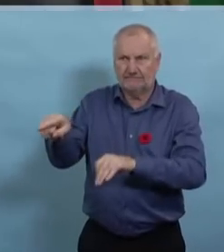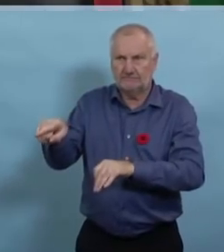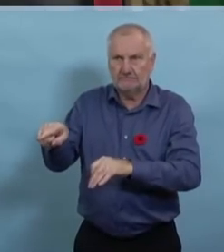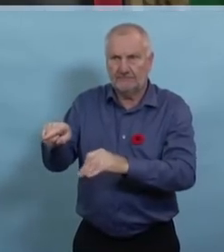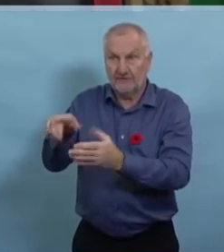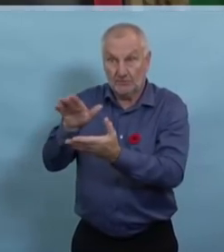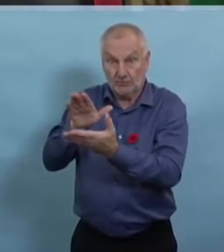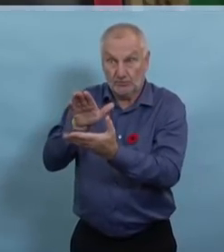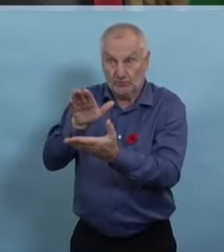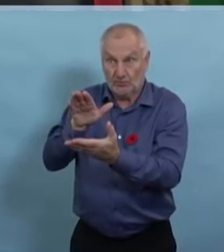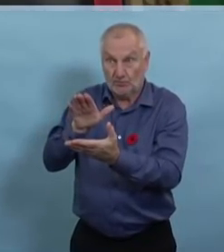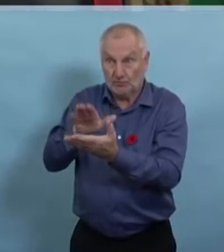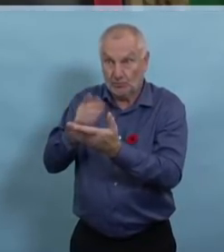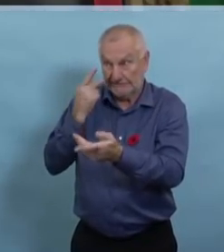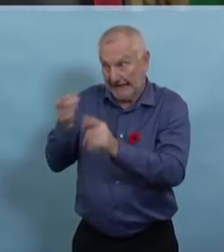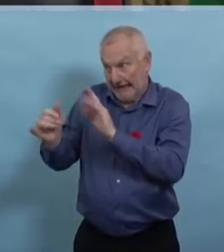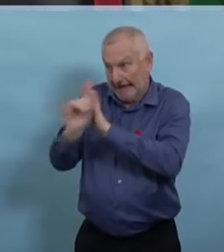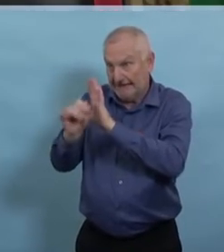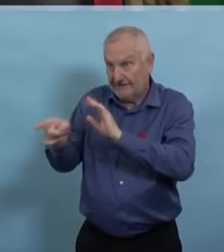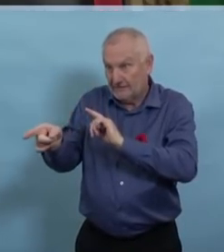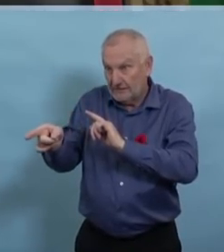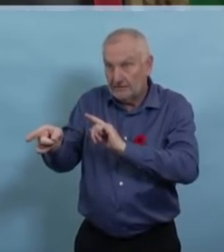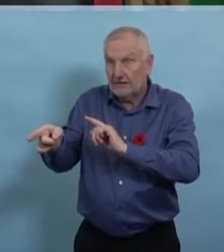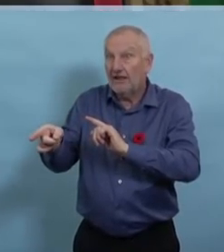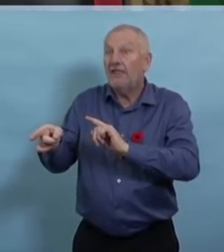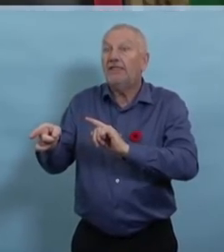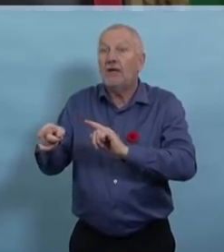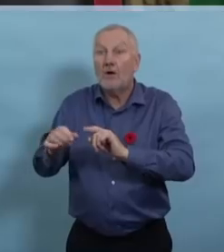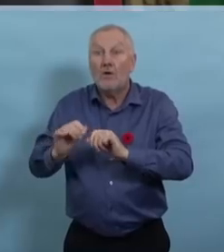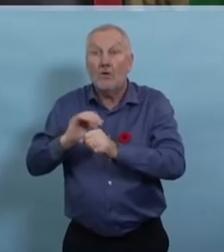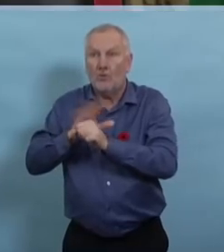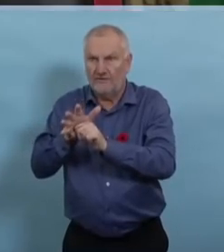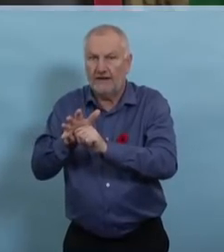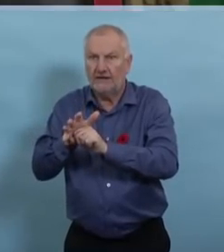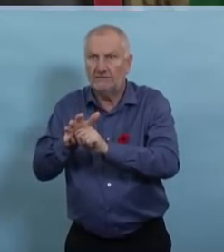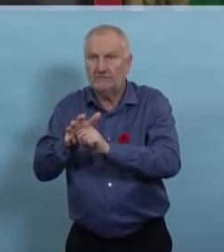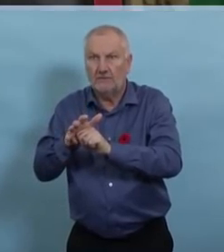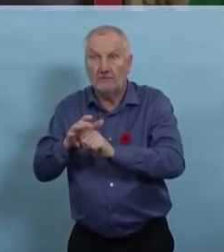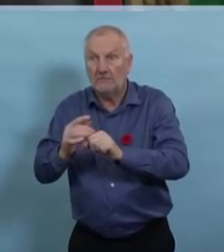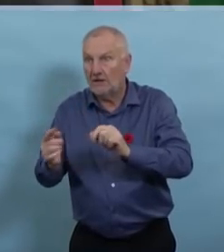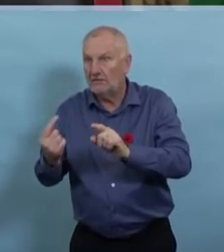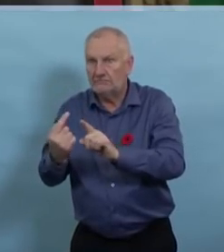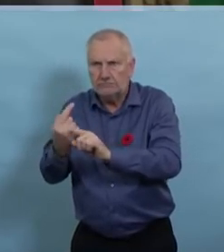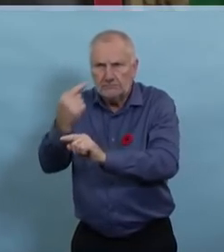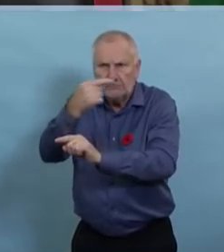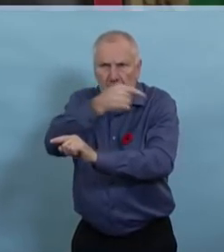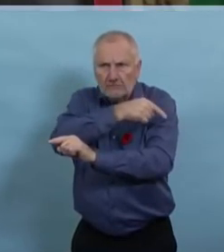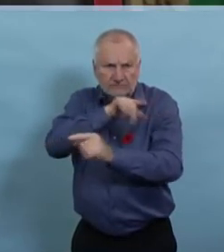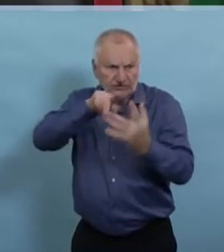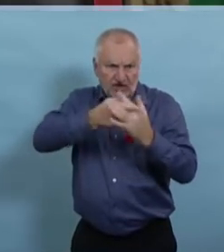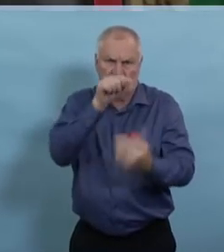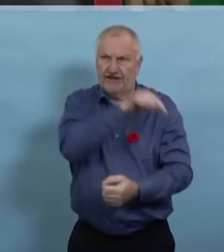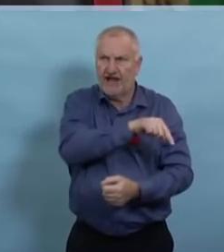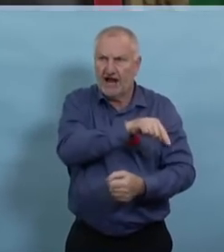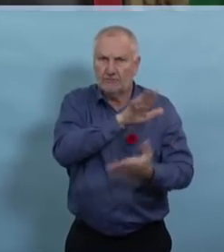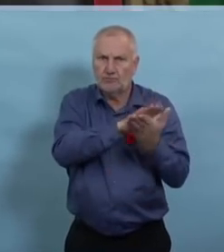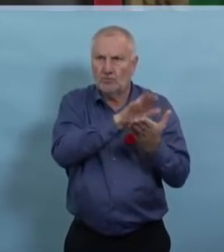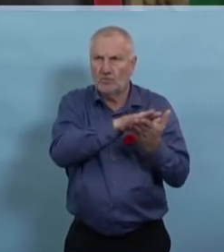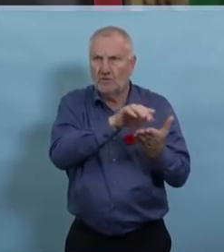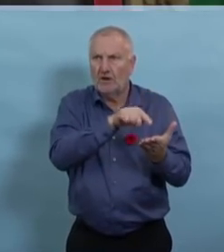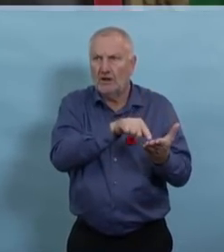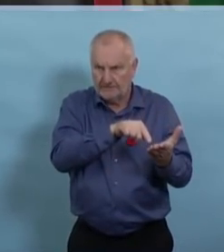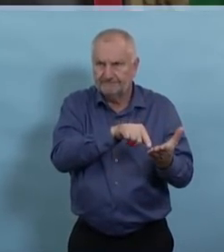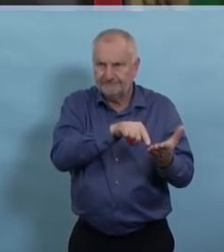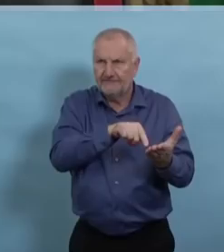tracing, the medical officers of health are quick to intervene and provide support. So it's that interim